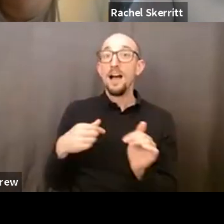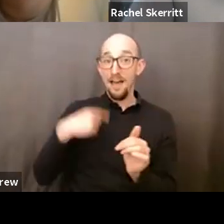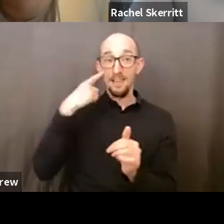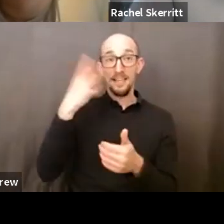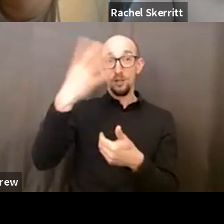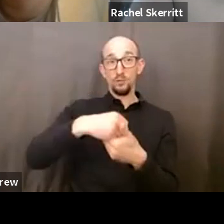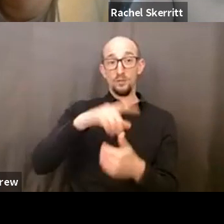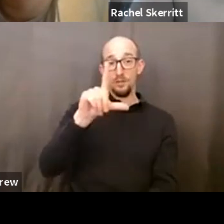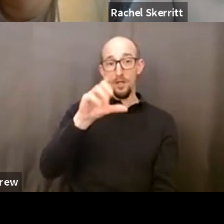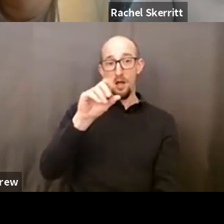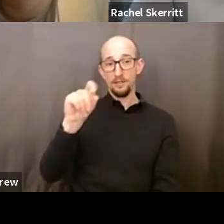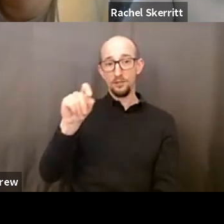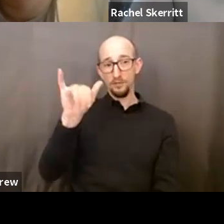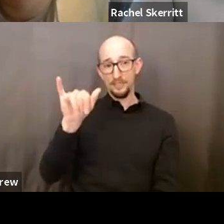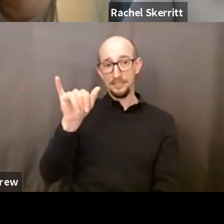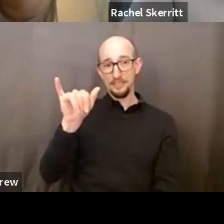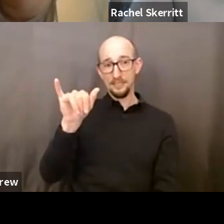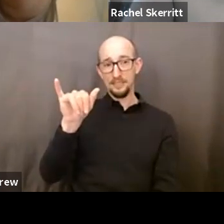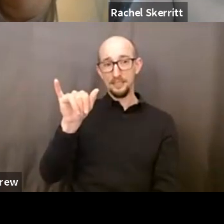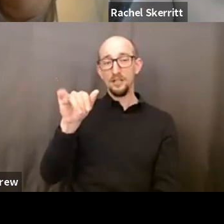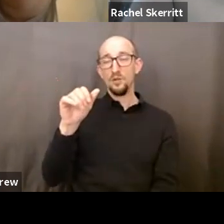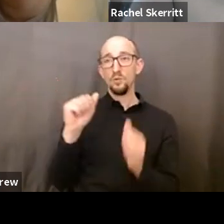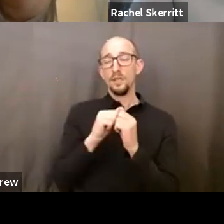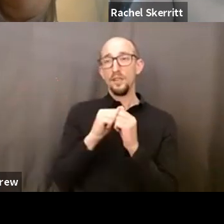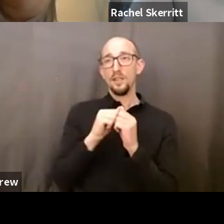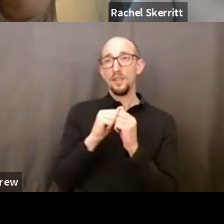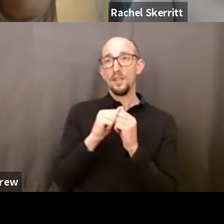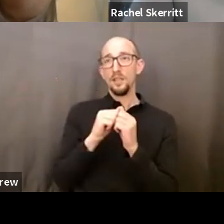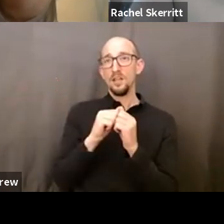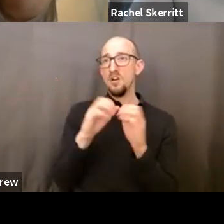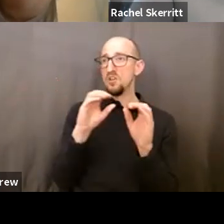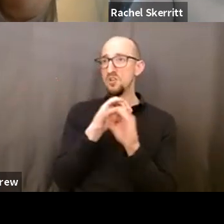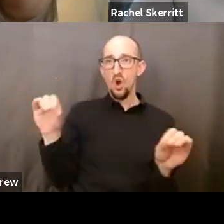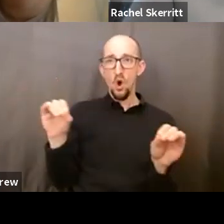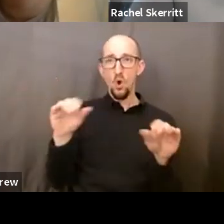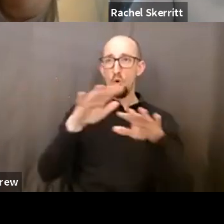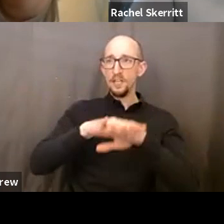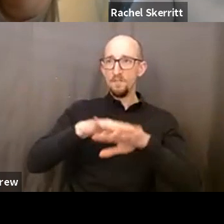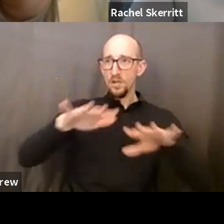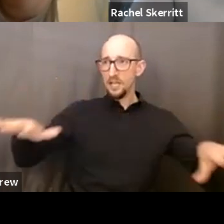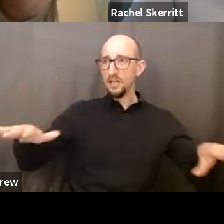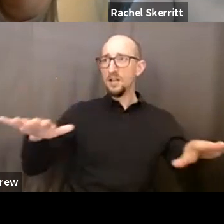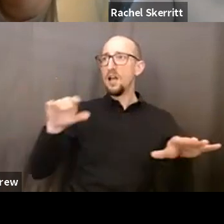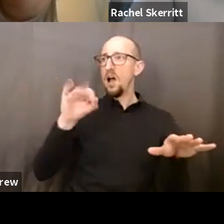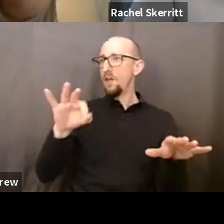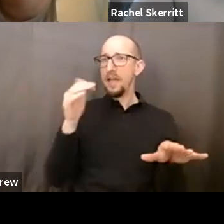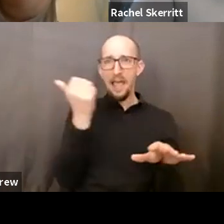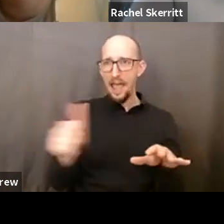system with no differentiation between students in any one